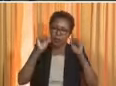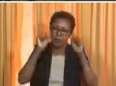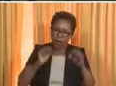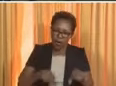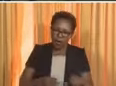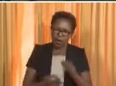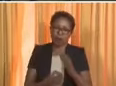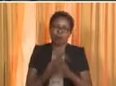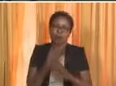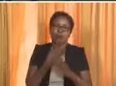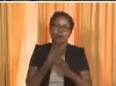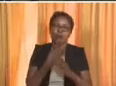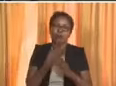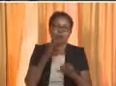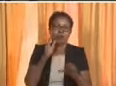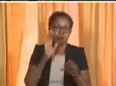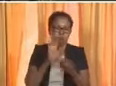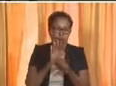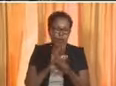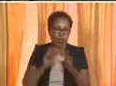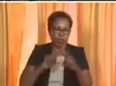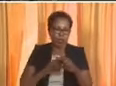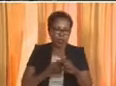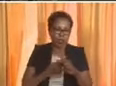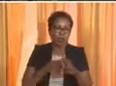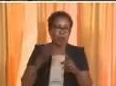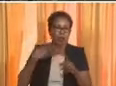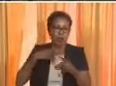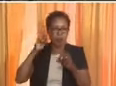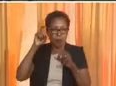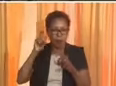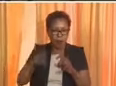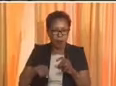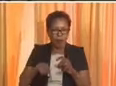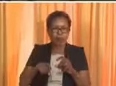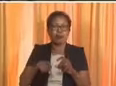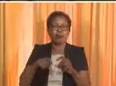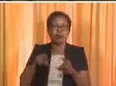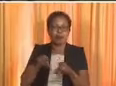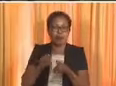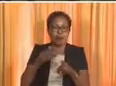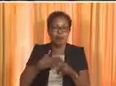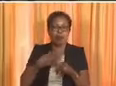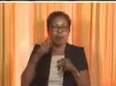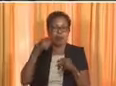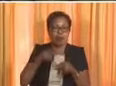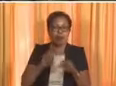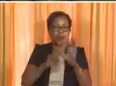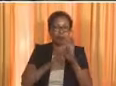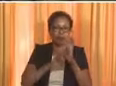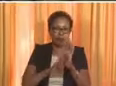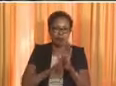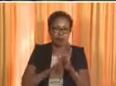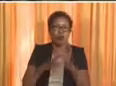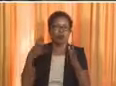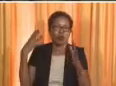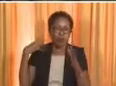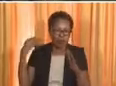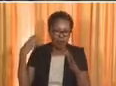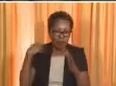initiative amendment, and the people, as defined in the Constitution, also mean their representatives exercising donated